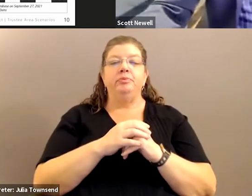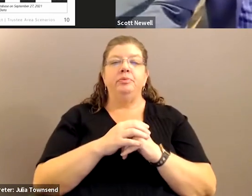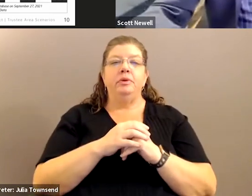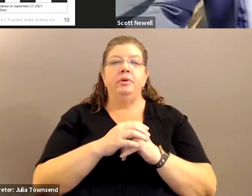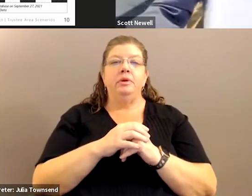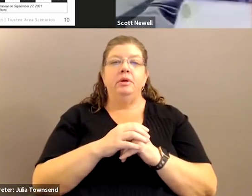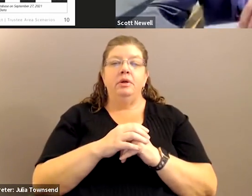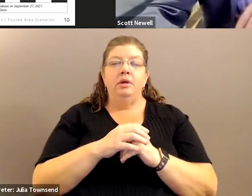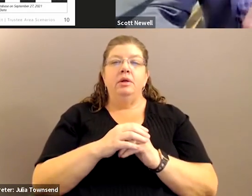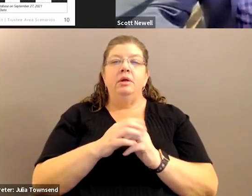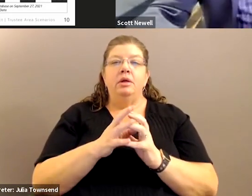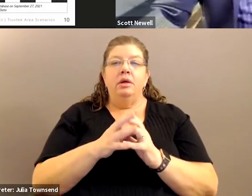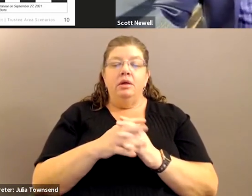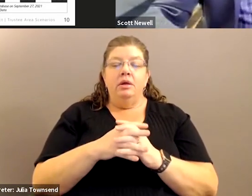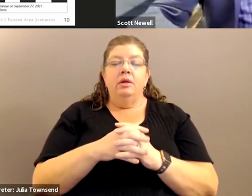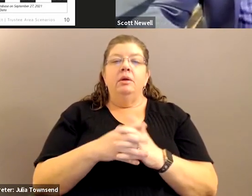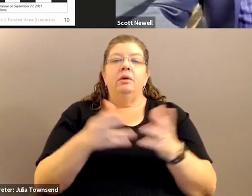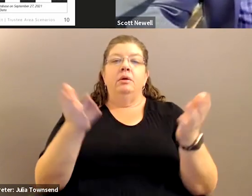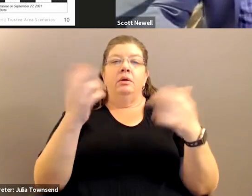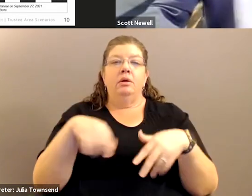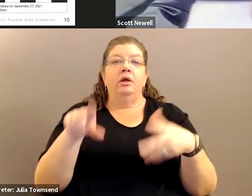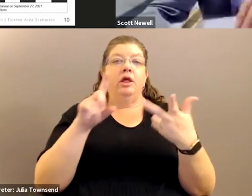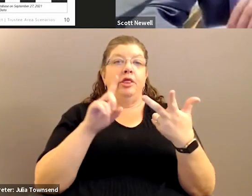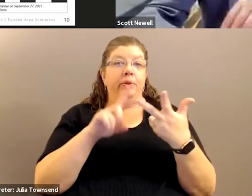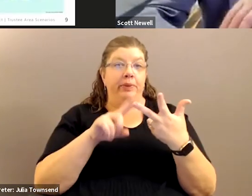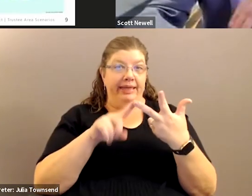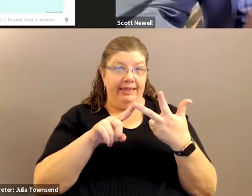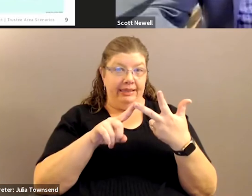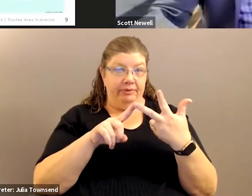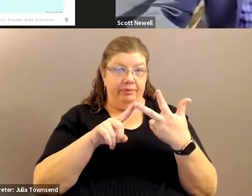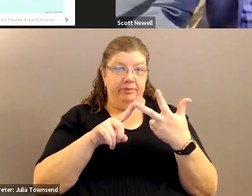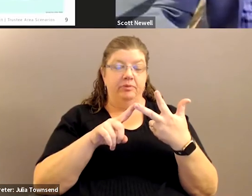okay we want to go to number three